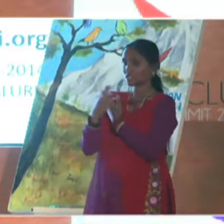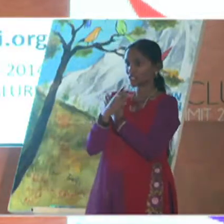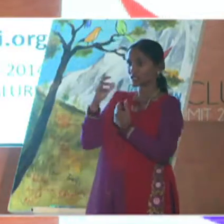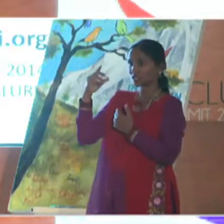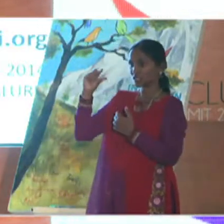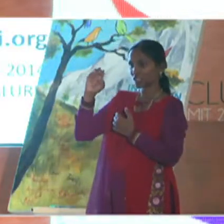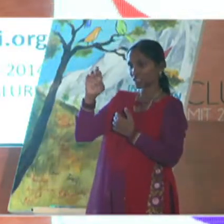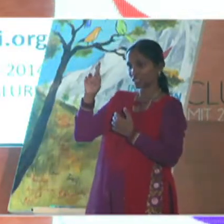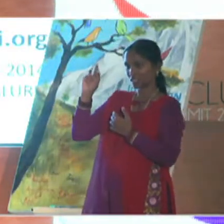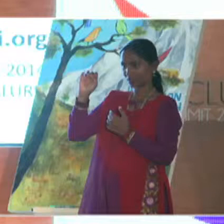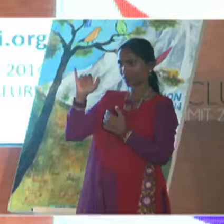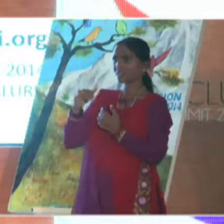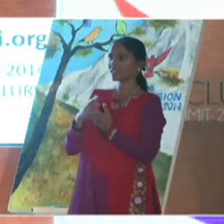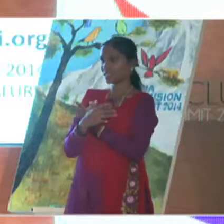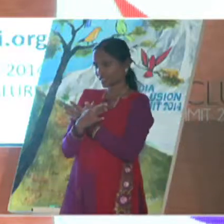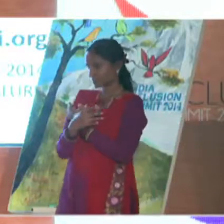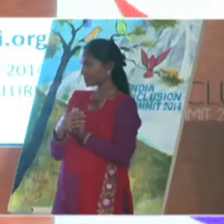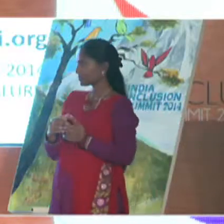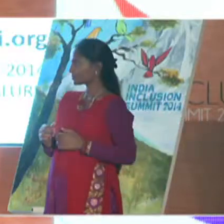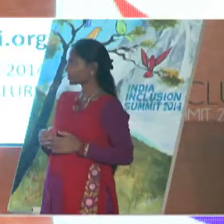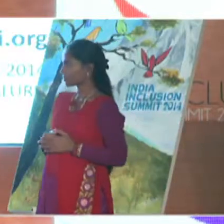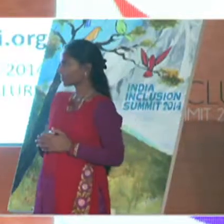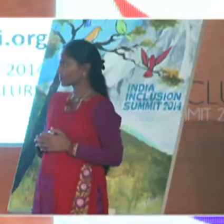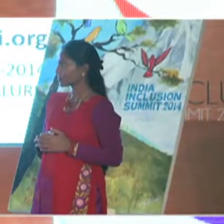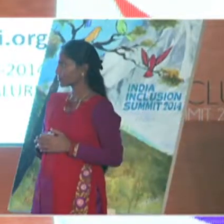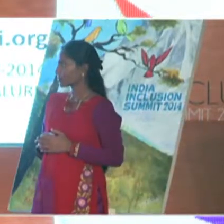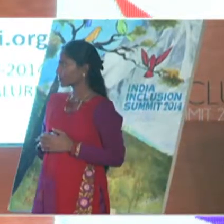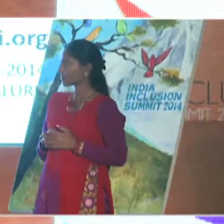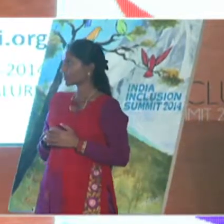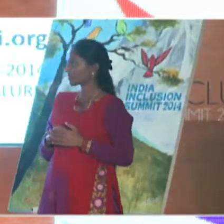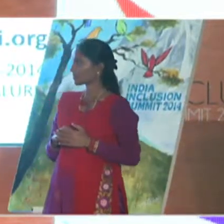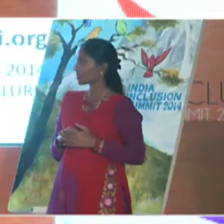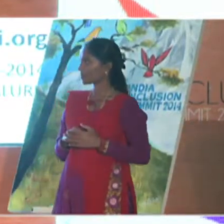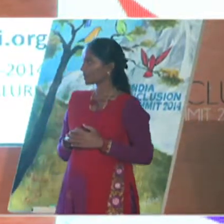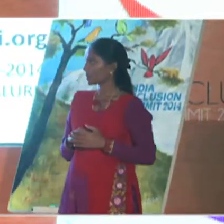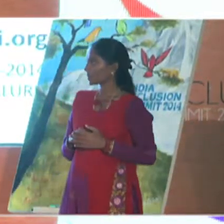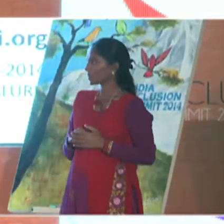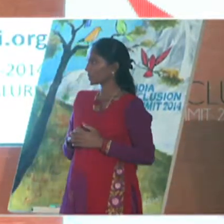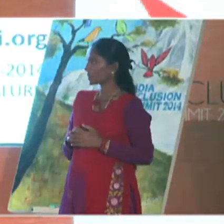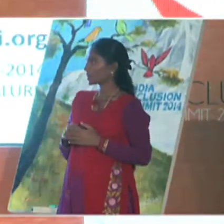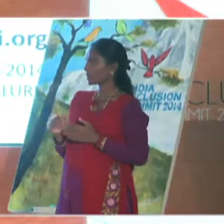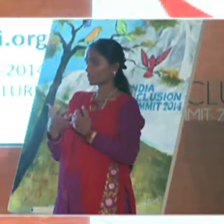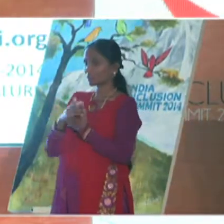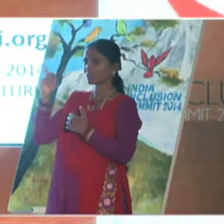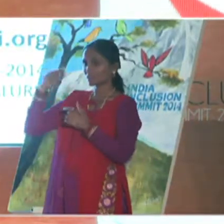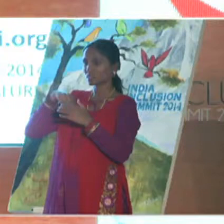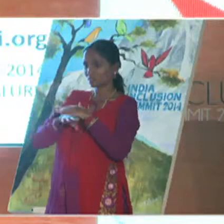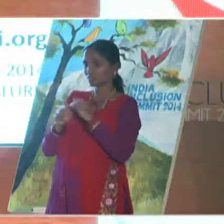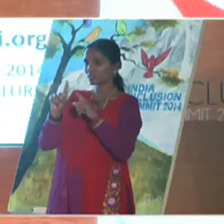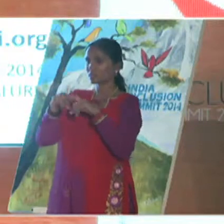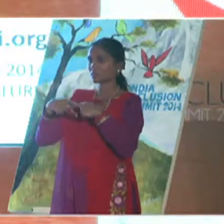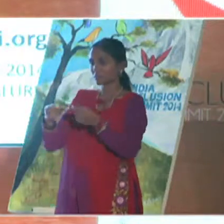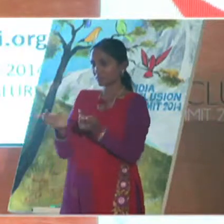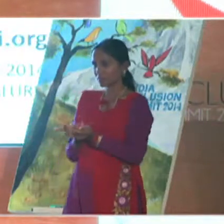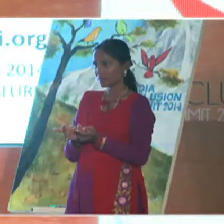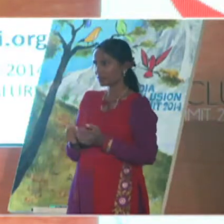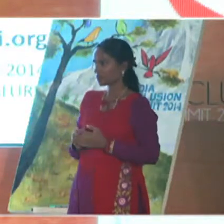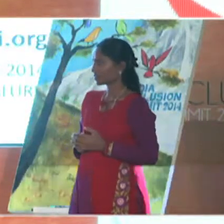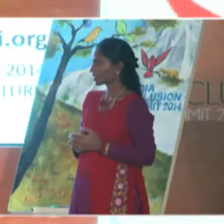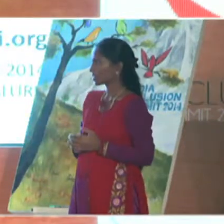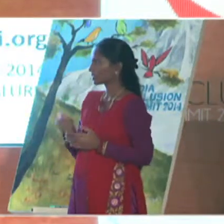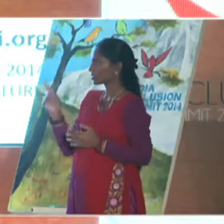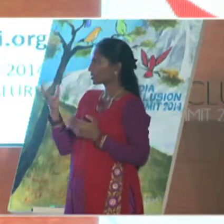learned downhill skiing, downhill whitewater kayaking. Whitewater kayaking is a very big thing. She did